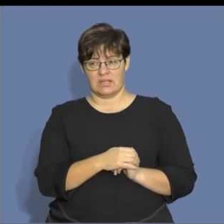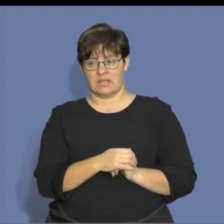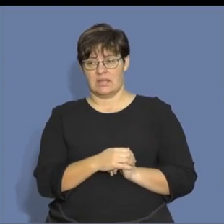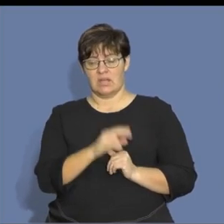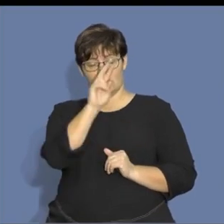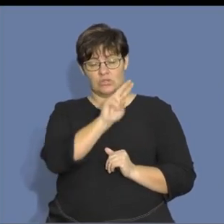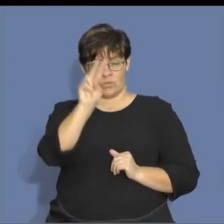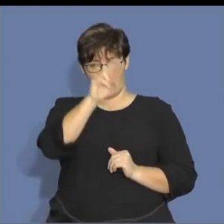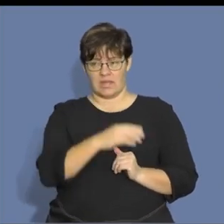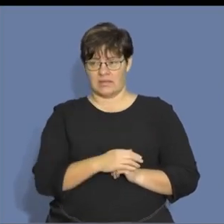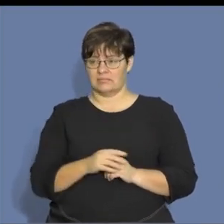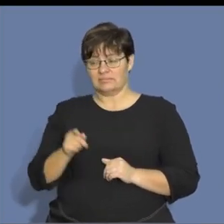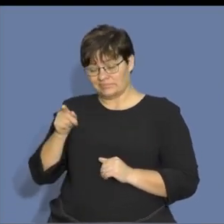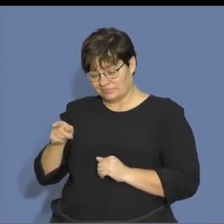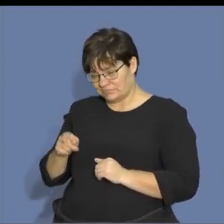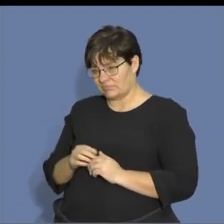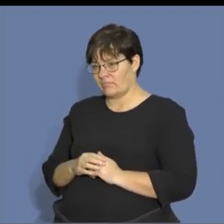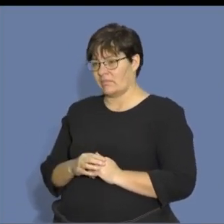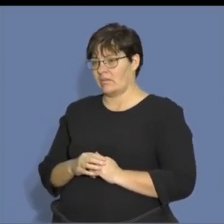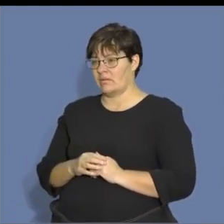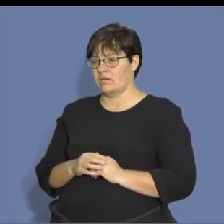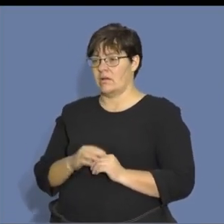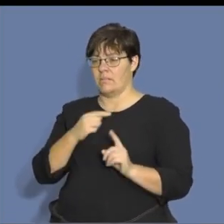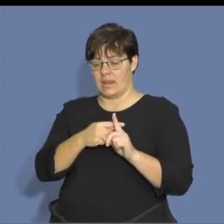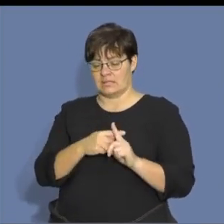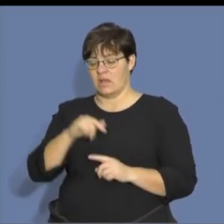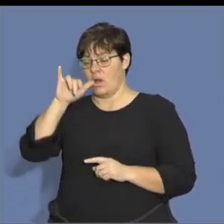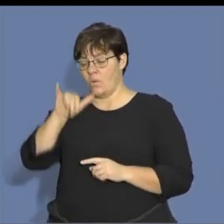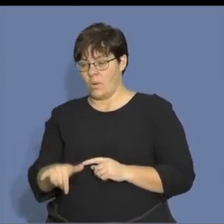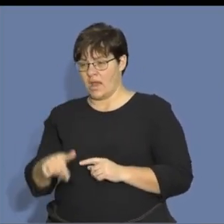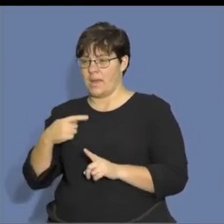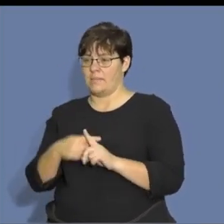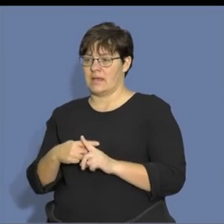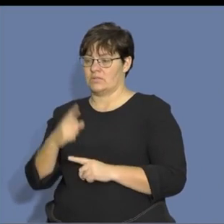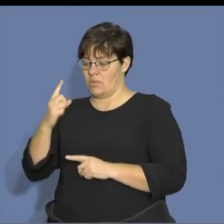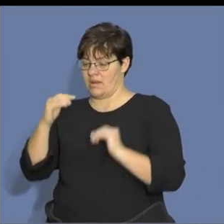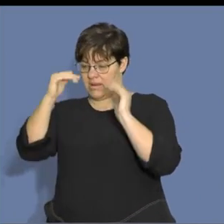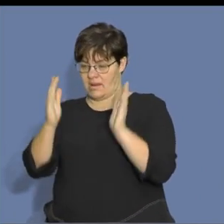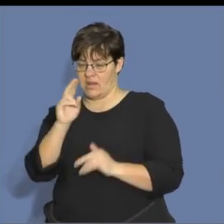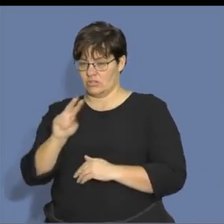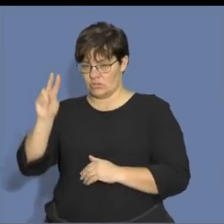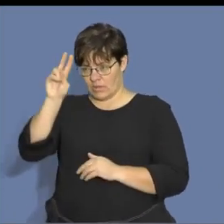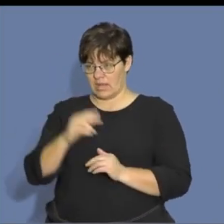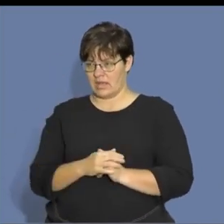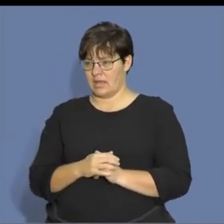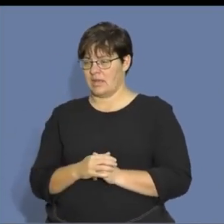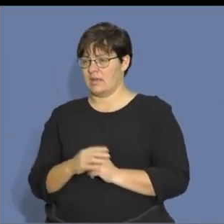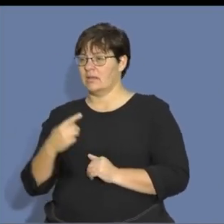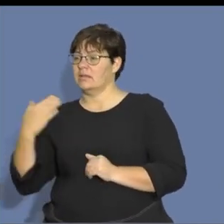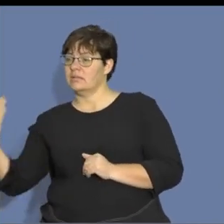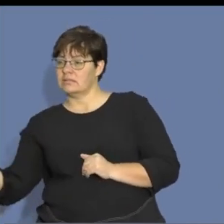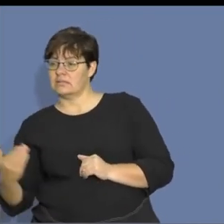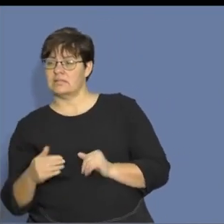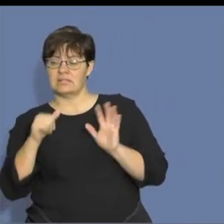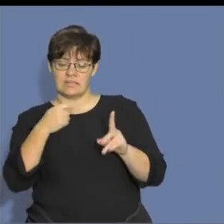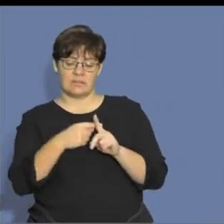squared. This is y plus 1 squared. On the right-hand side, I've